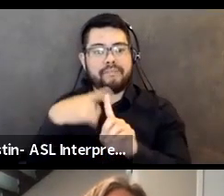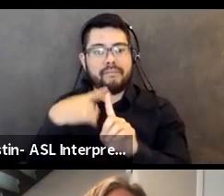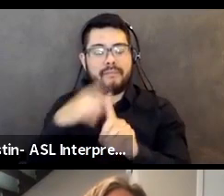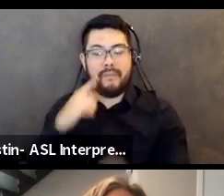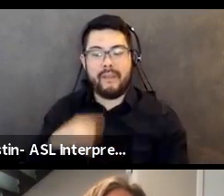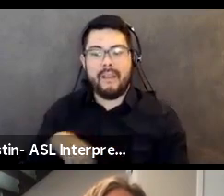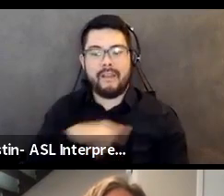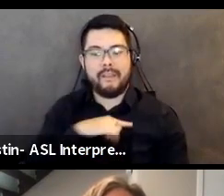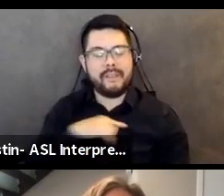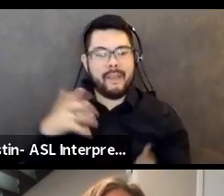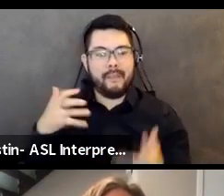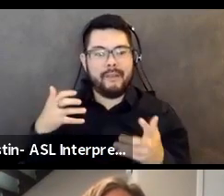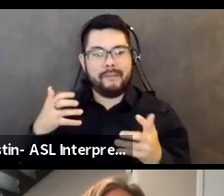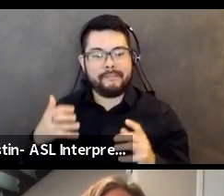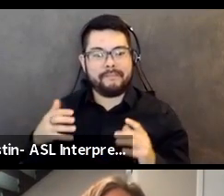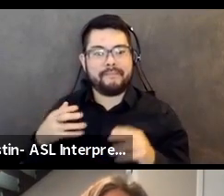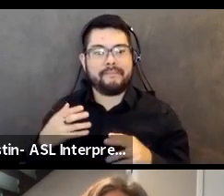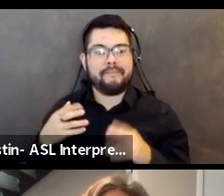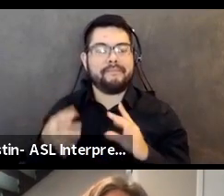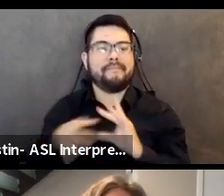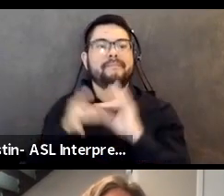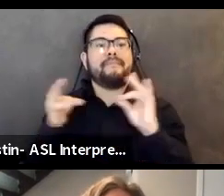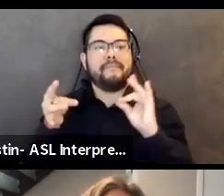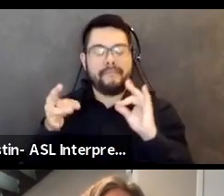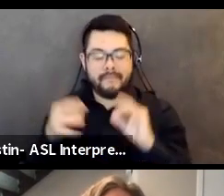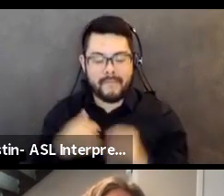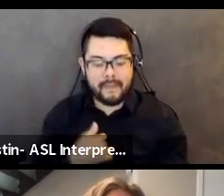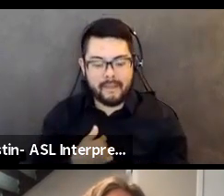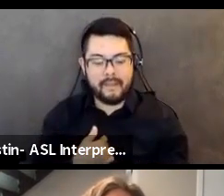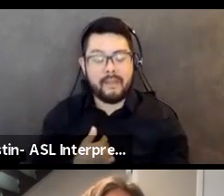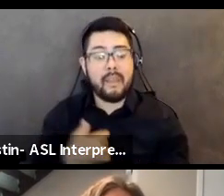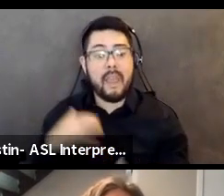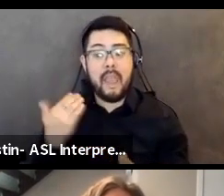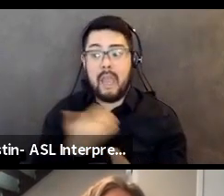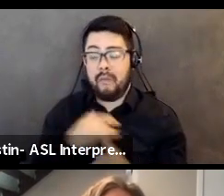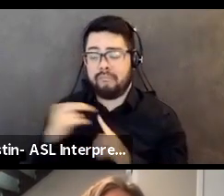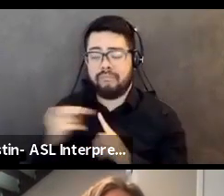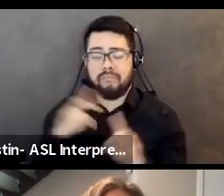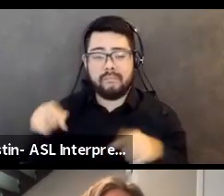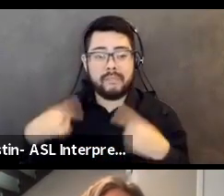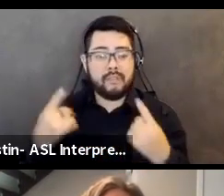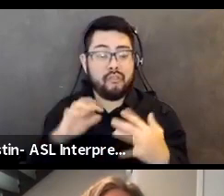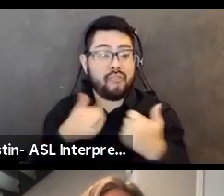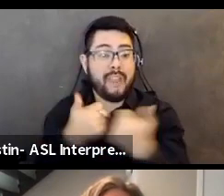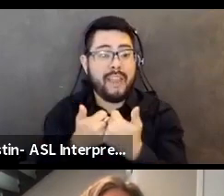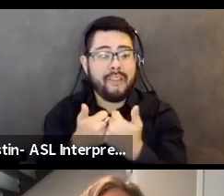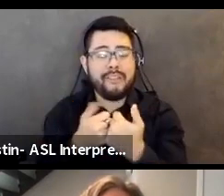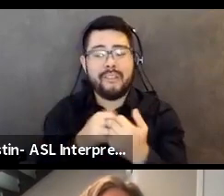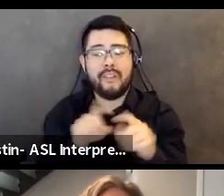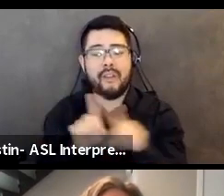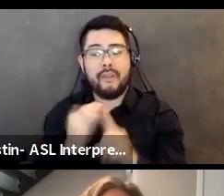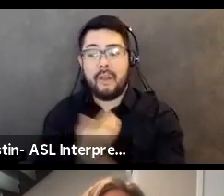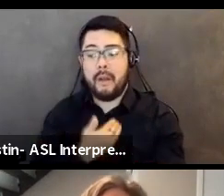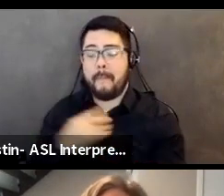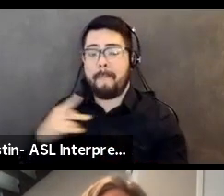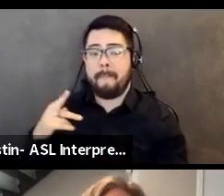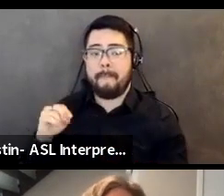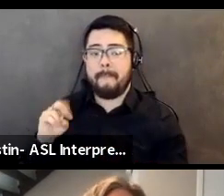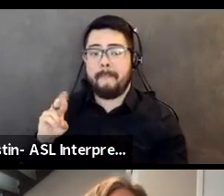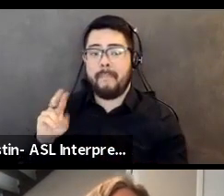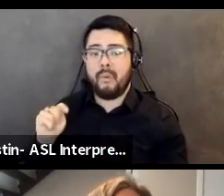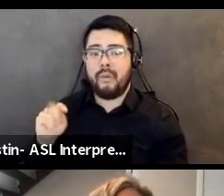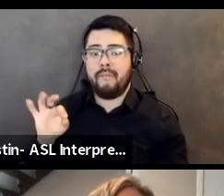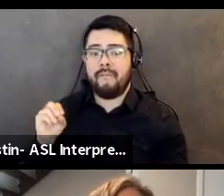to lift up certainly it has challenged our thinking and looking at our portfolio and the programs offered in a